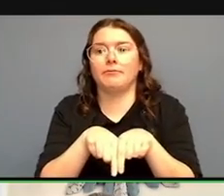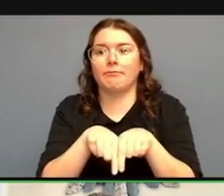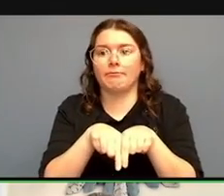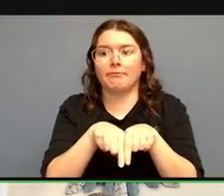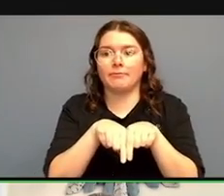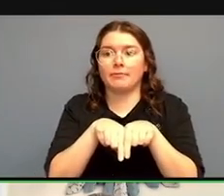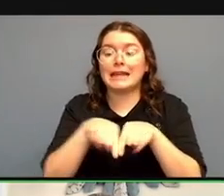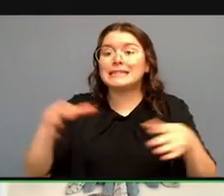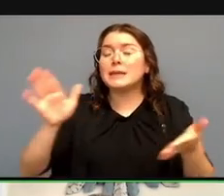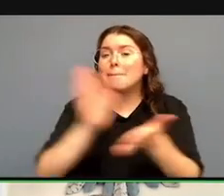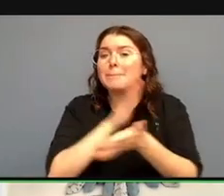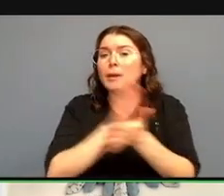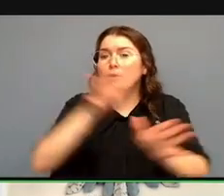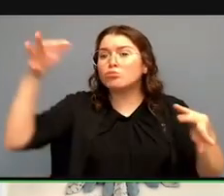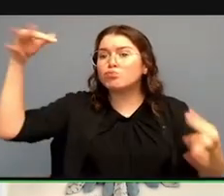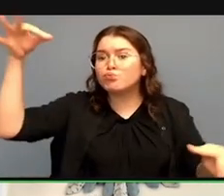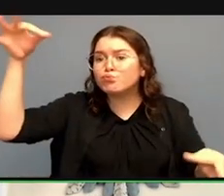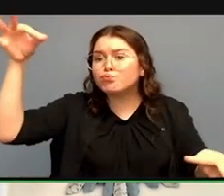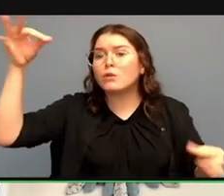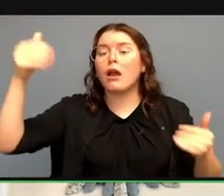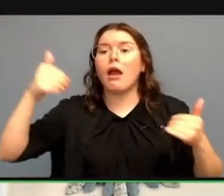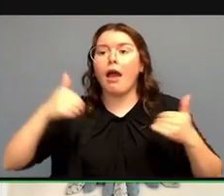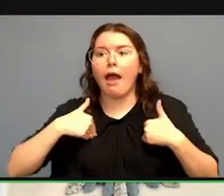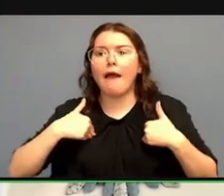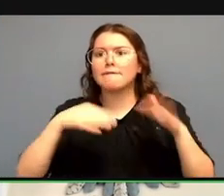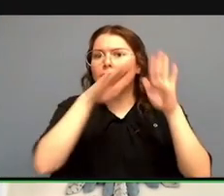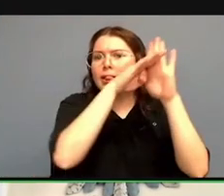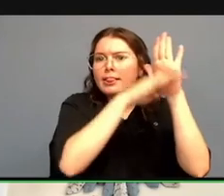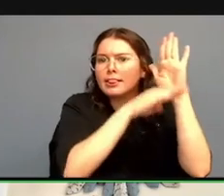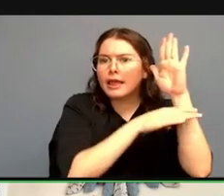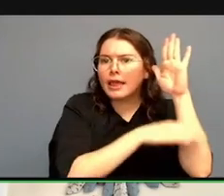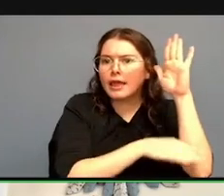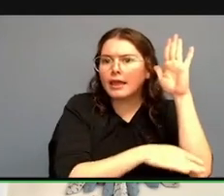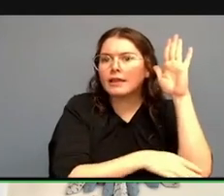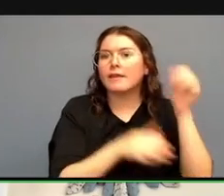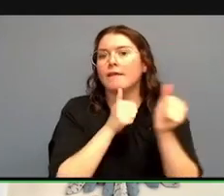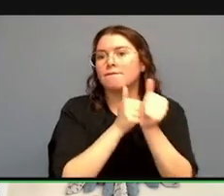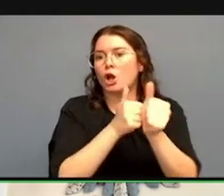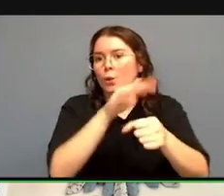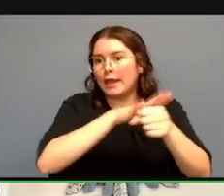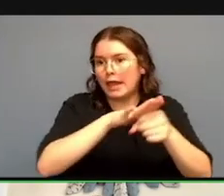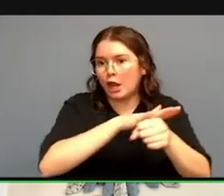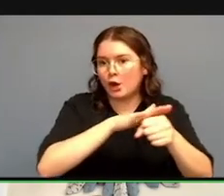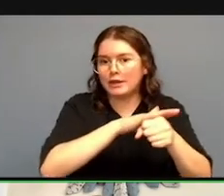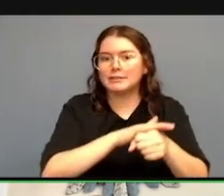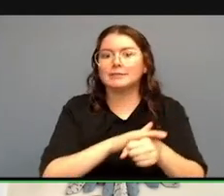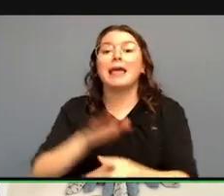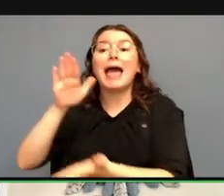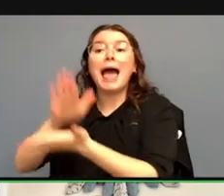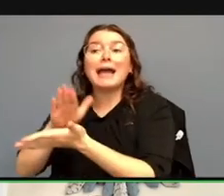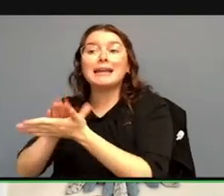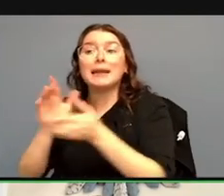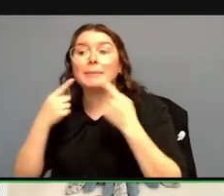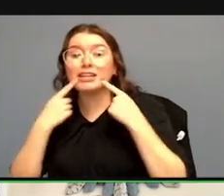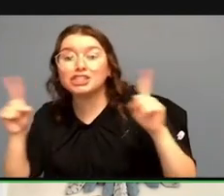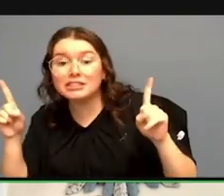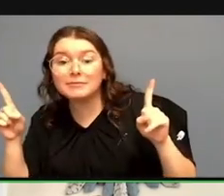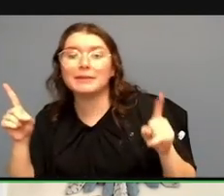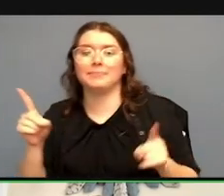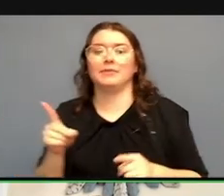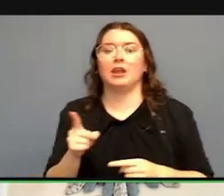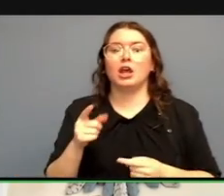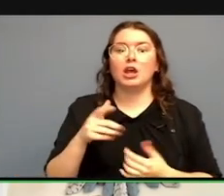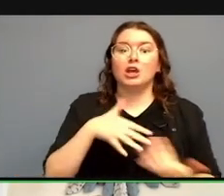piece of paper that has a list of the following areas: academic achievement,